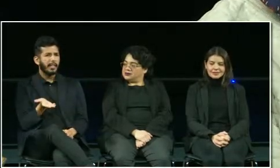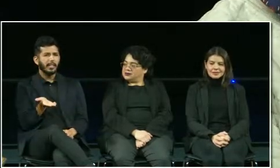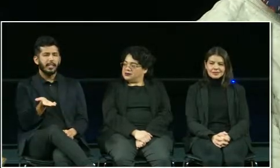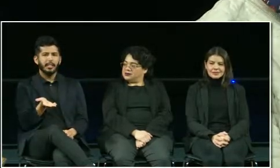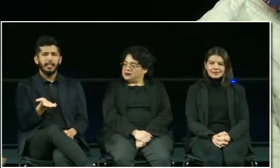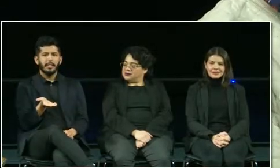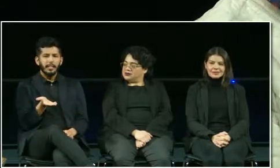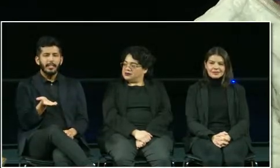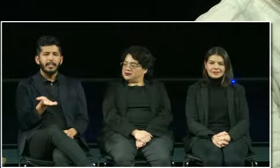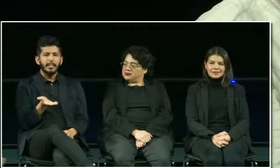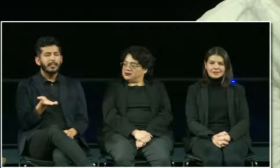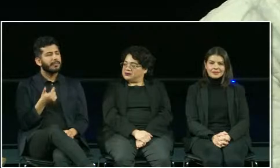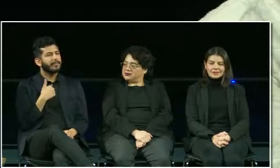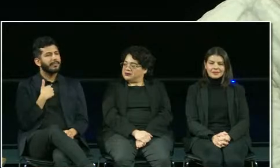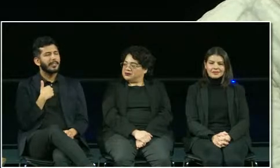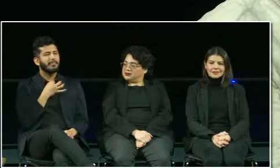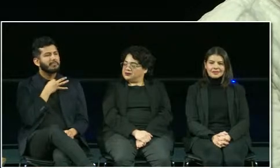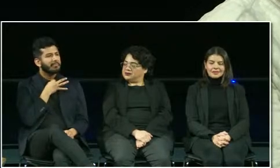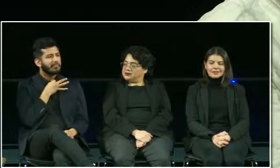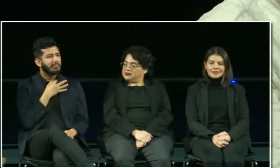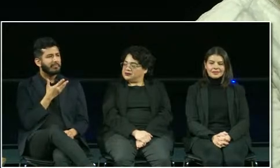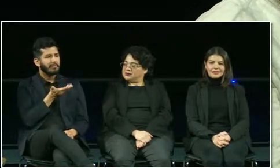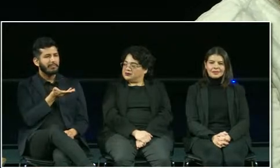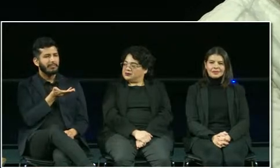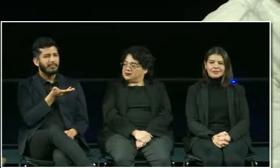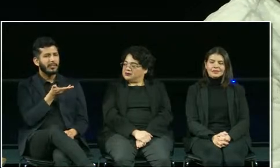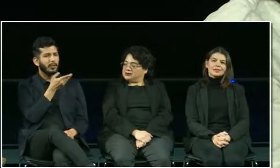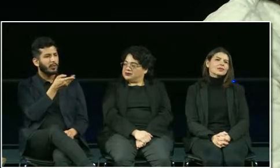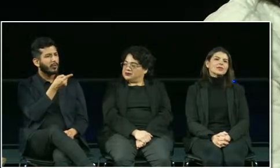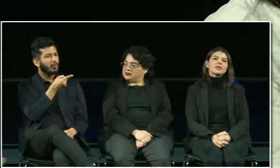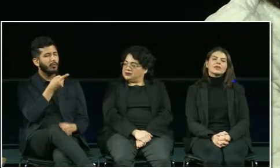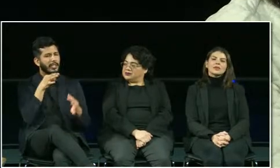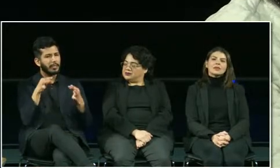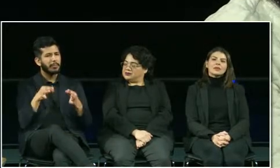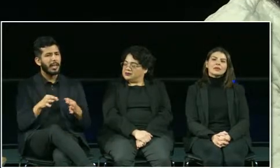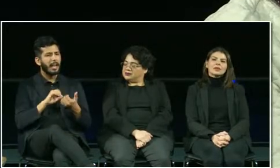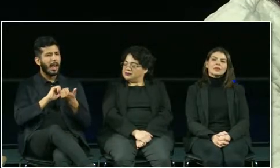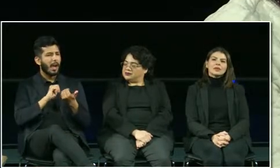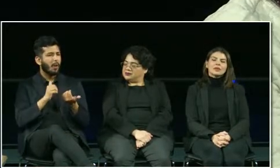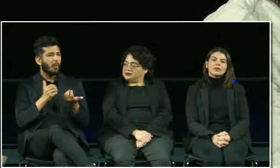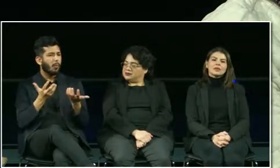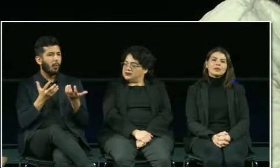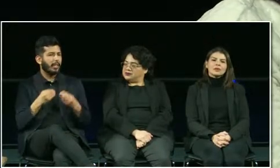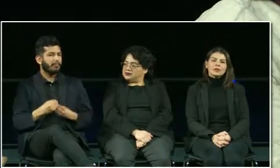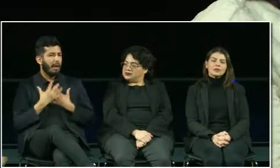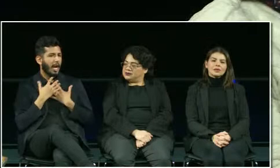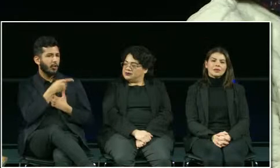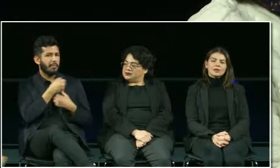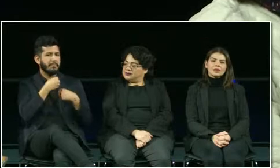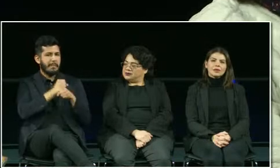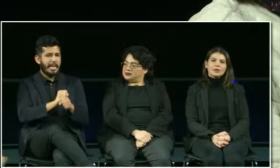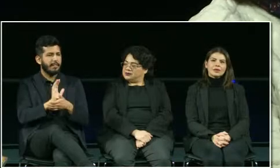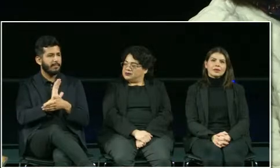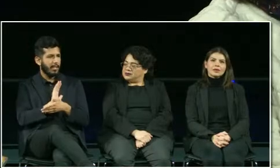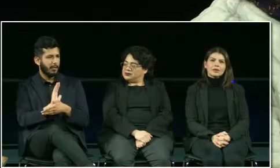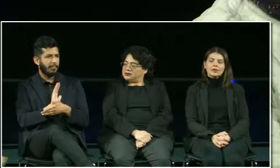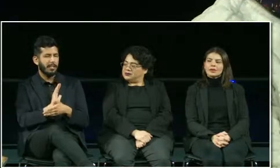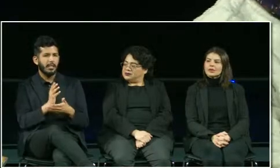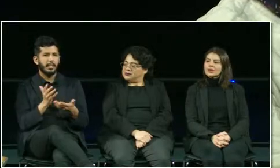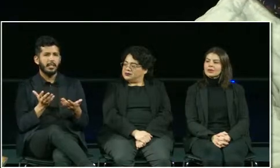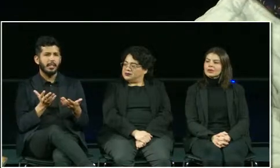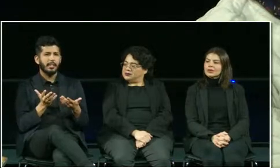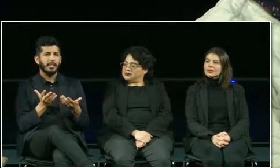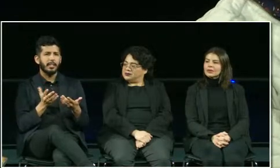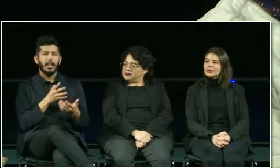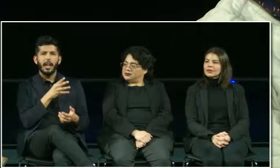so I wonder, you told us about what made you want to make the film, and then that this